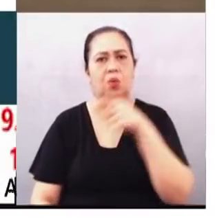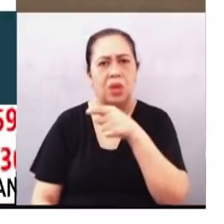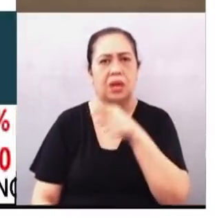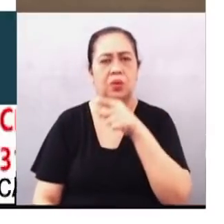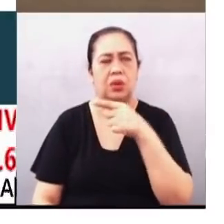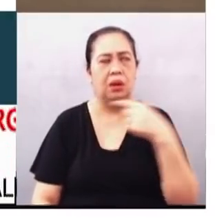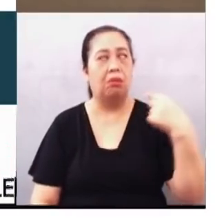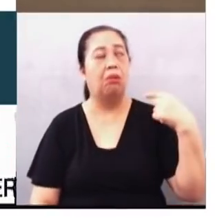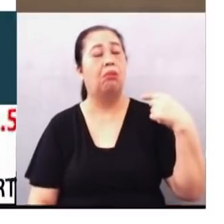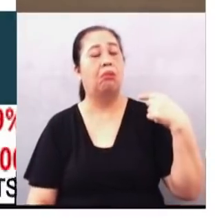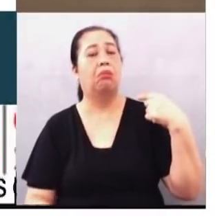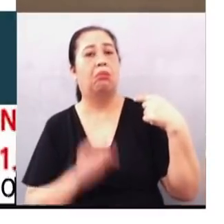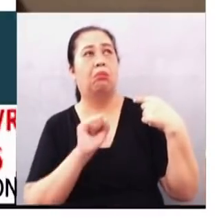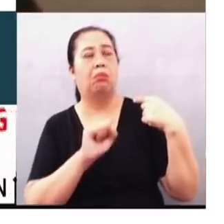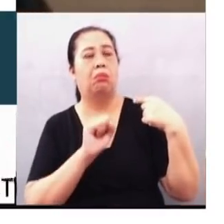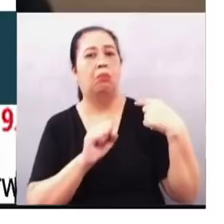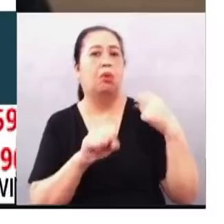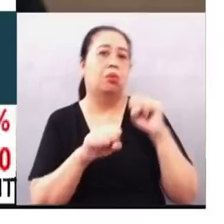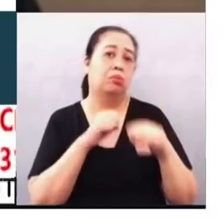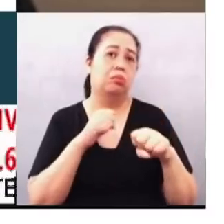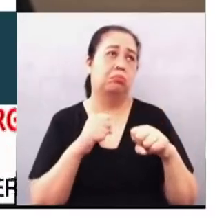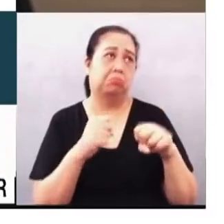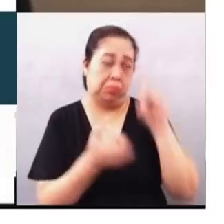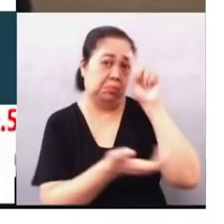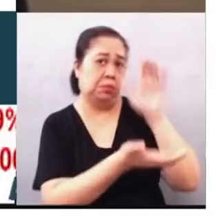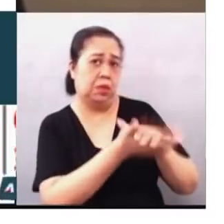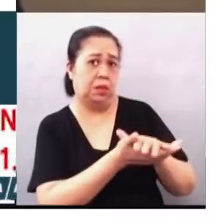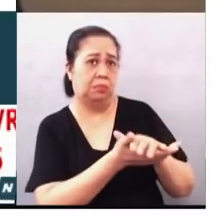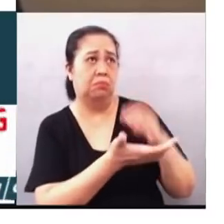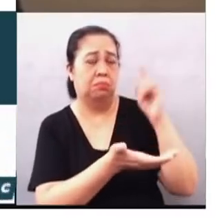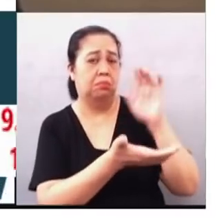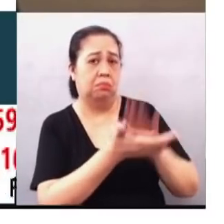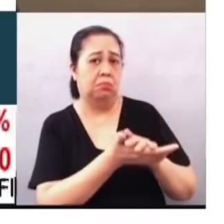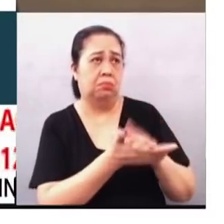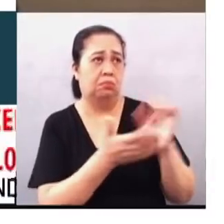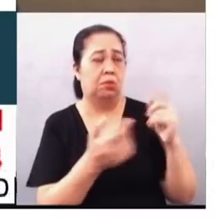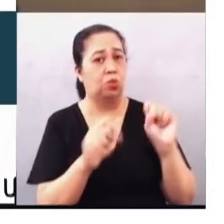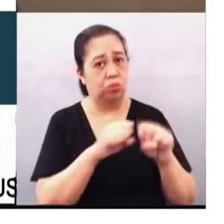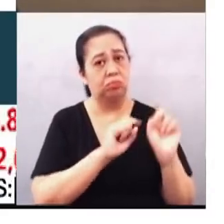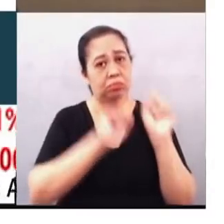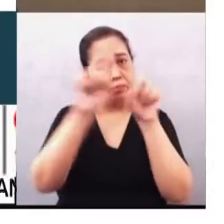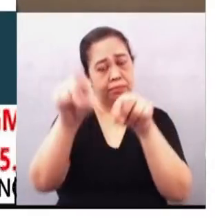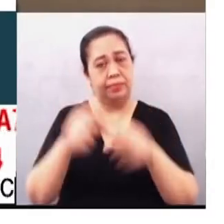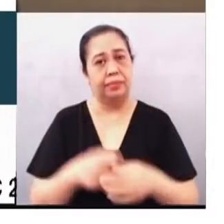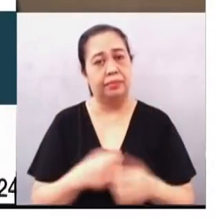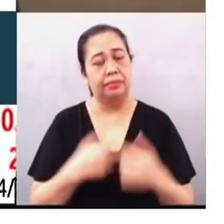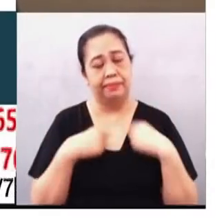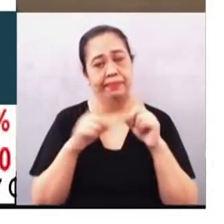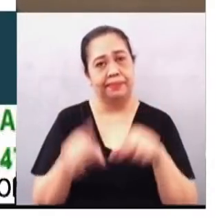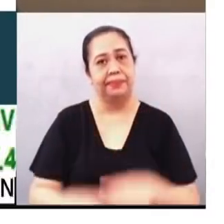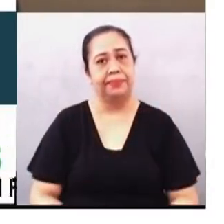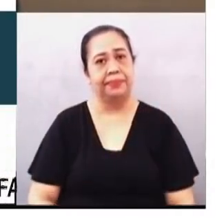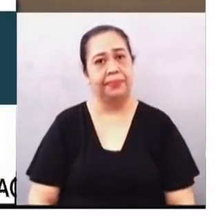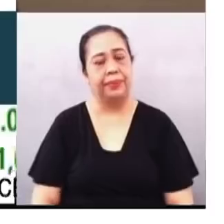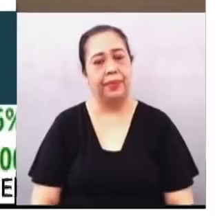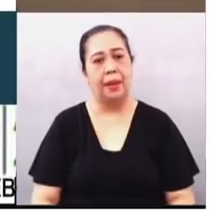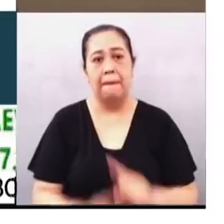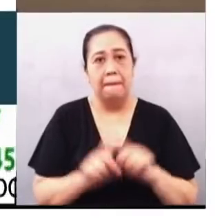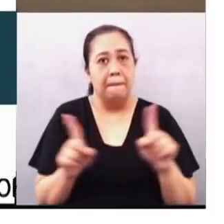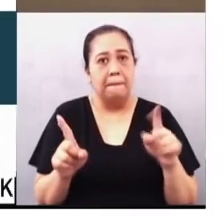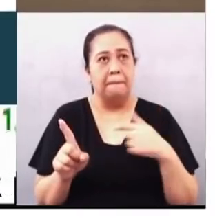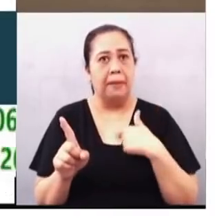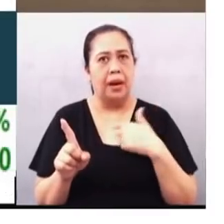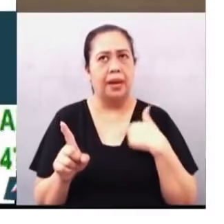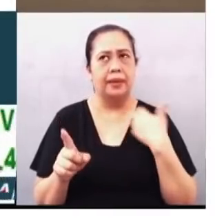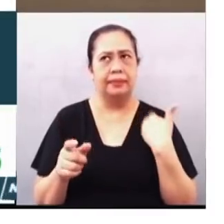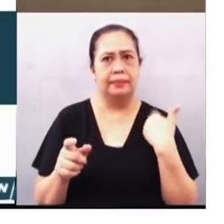dito. Hmm. So I'm convinced. So pumunta ako. But so, I have